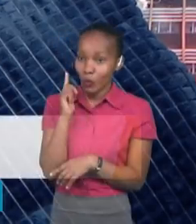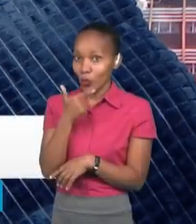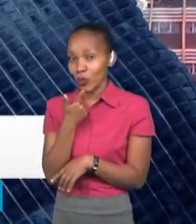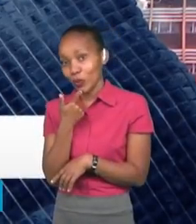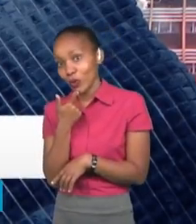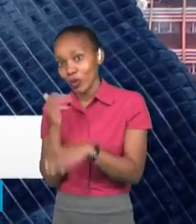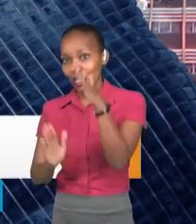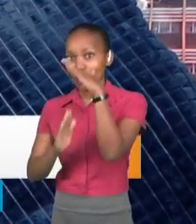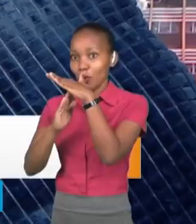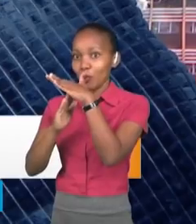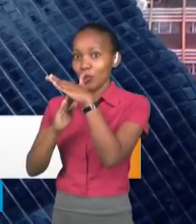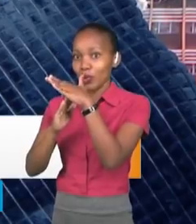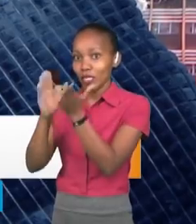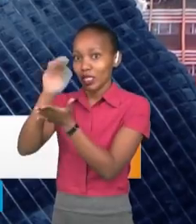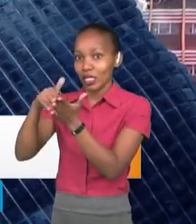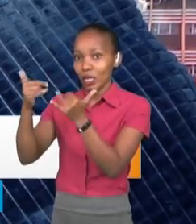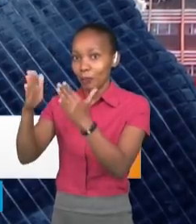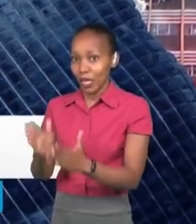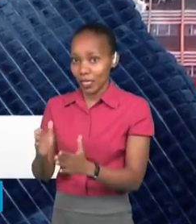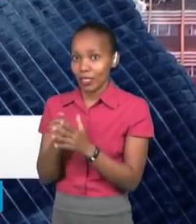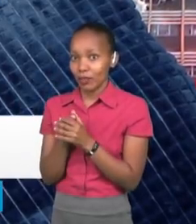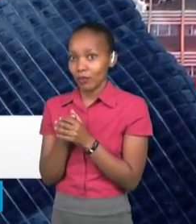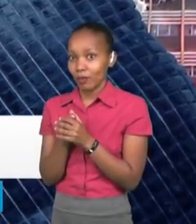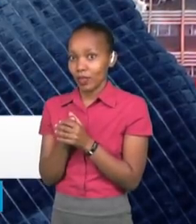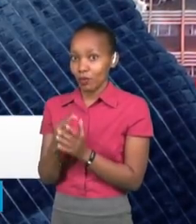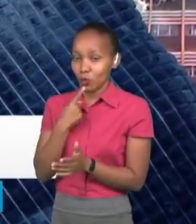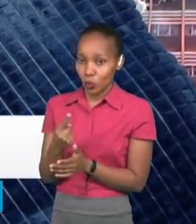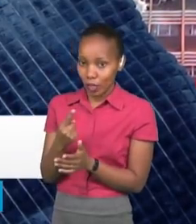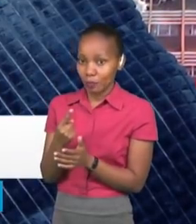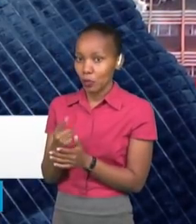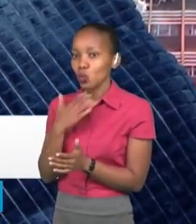one of the top strikers in the country. That is for sure.